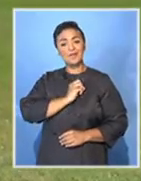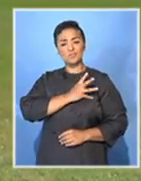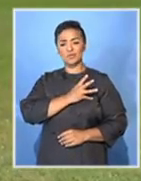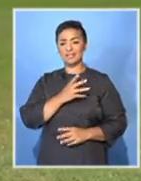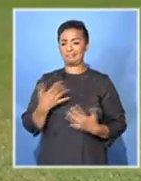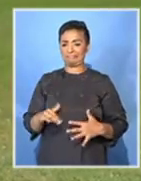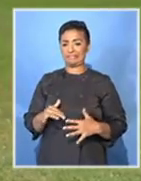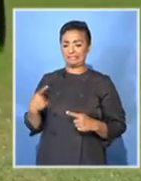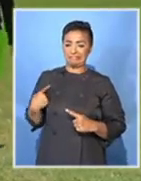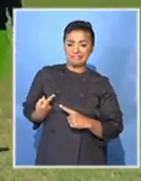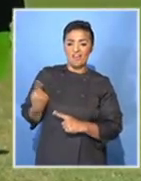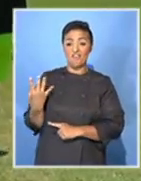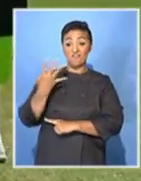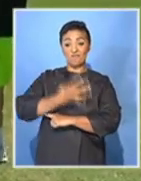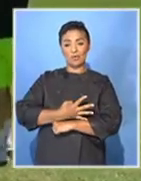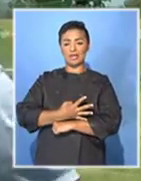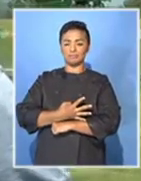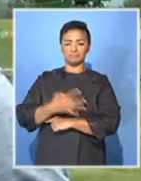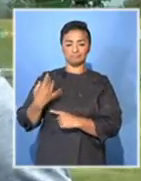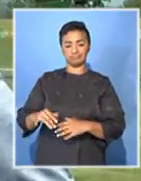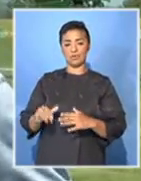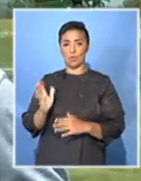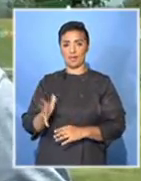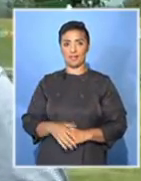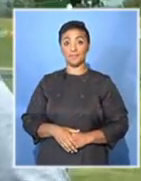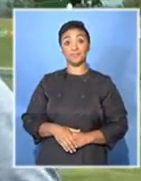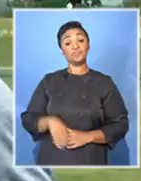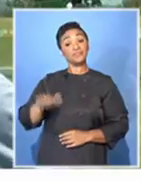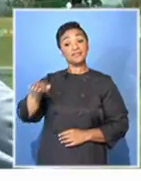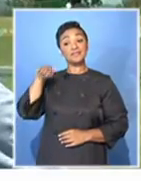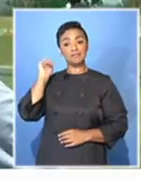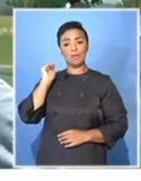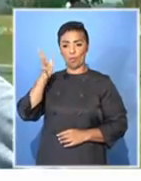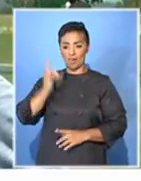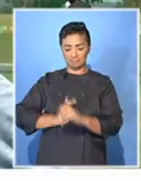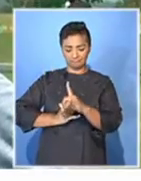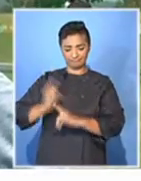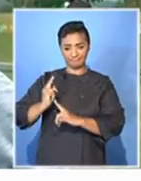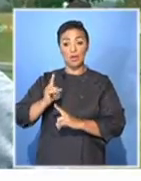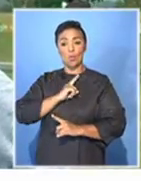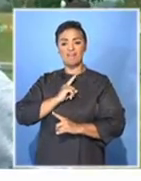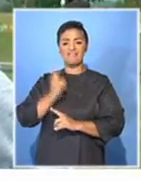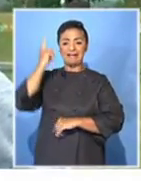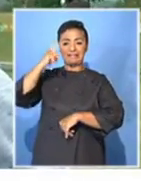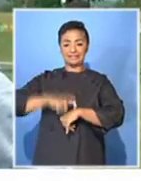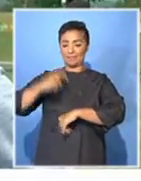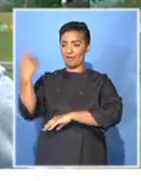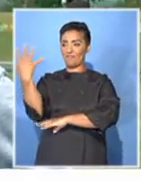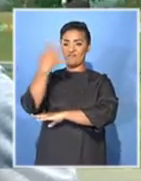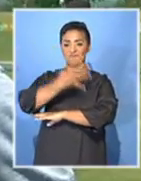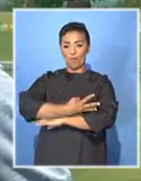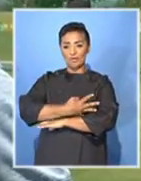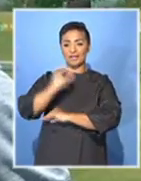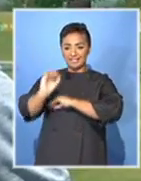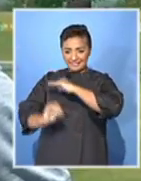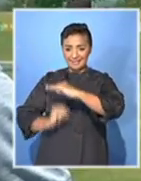Zimbabwe, even in a four-day test match. Zimbabwe will make history in South Africa when they play the Proteas in the first ever four-day, day-night